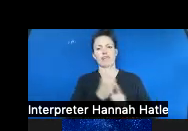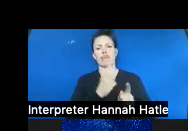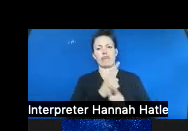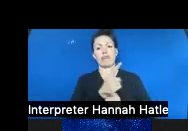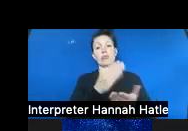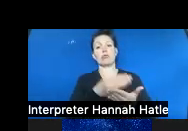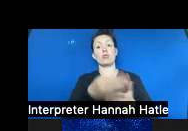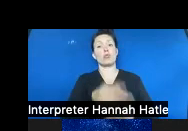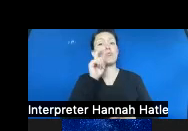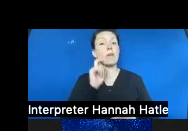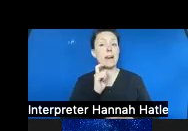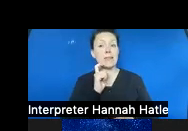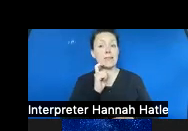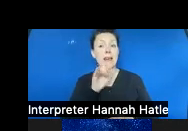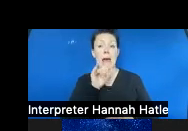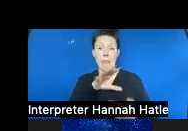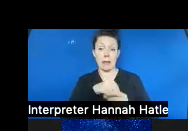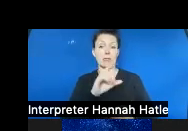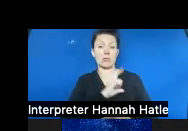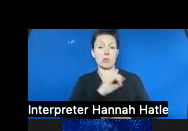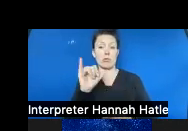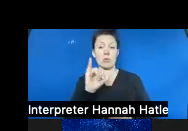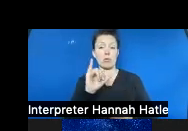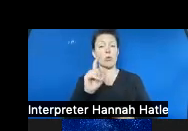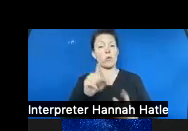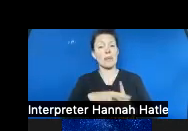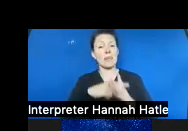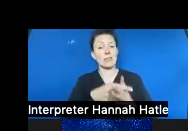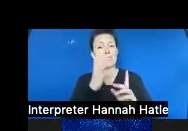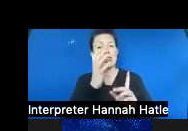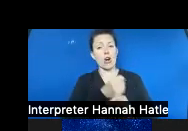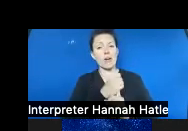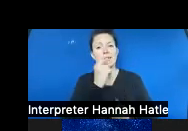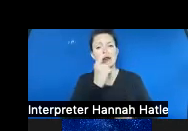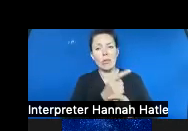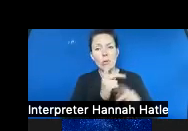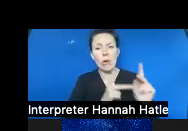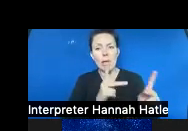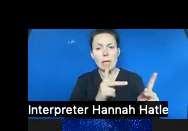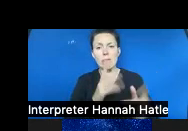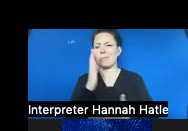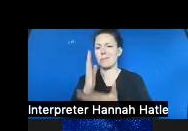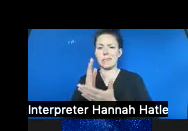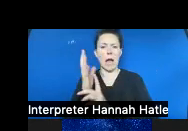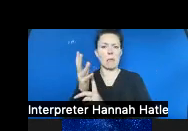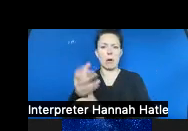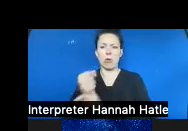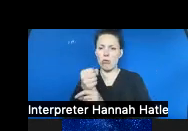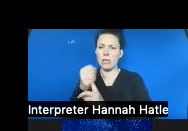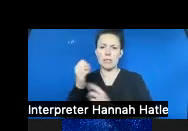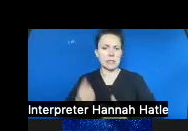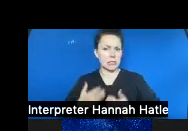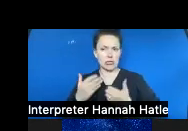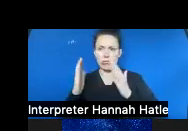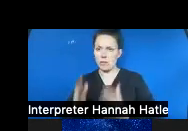That includes law enforcement. We need to start arresting the right people, not survivors or victims or sex workers.